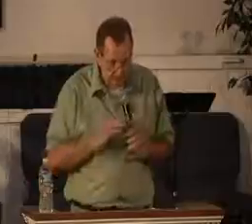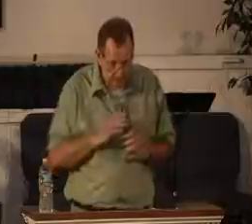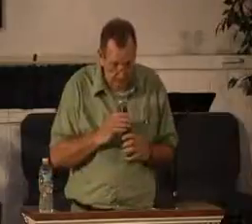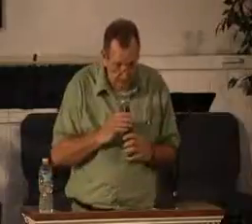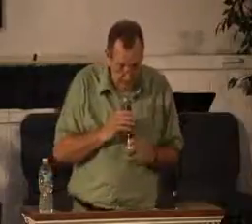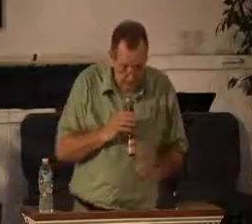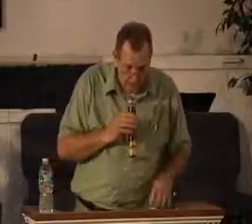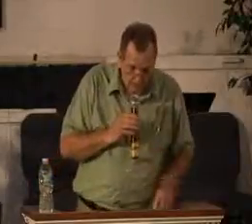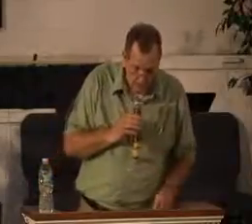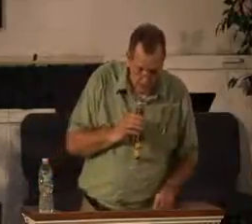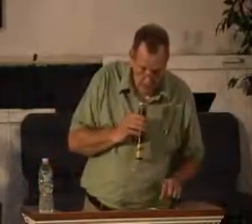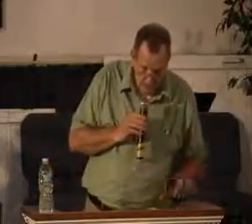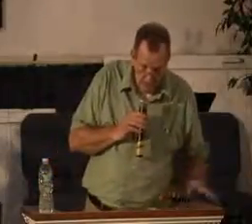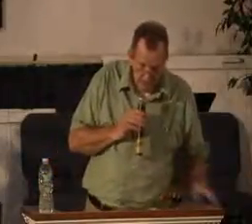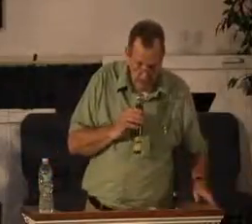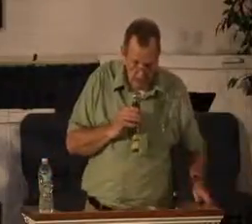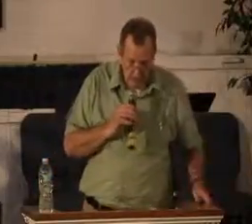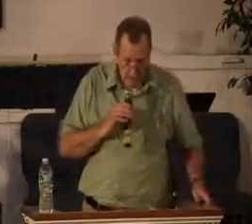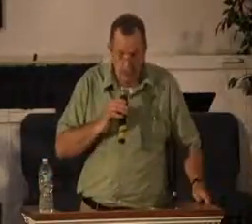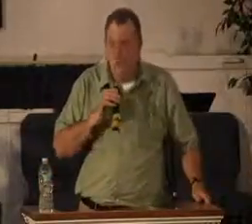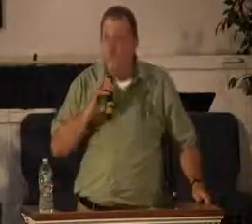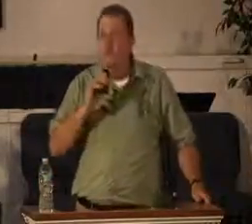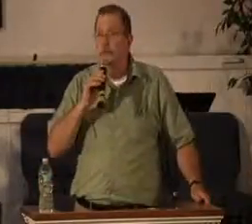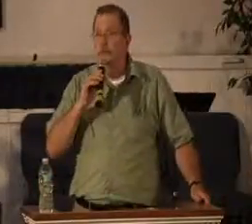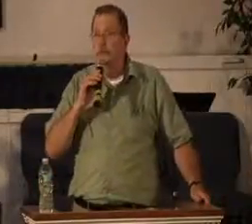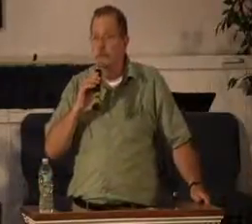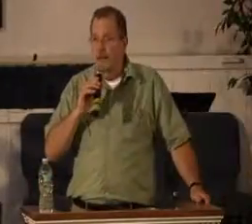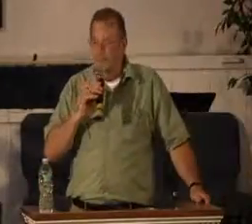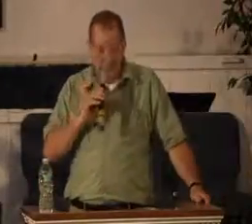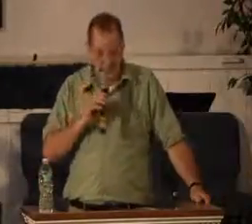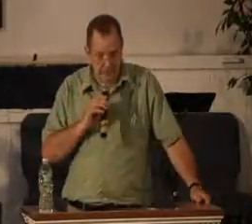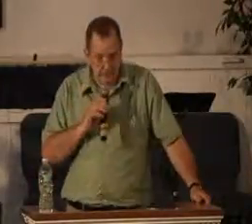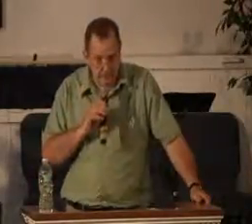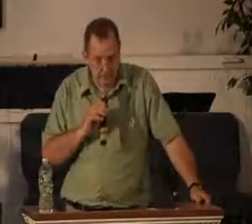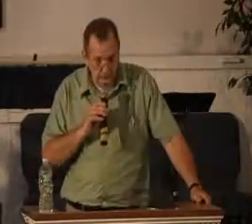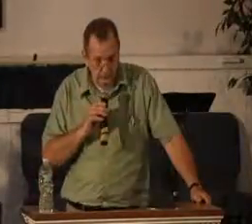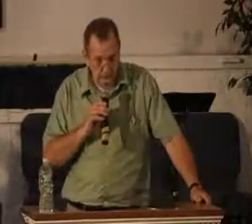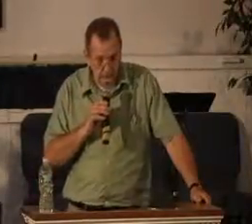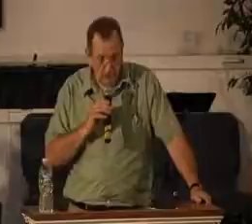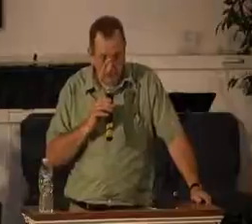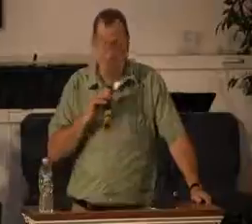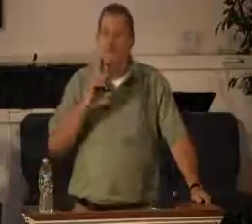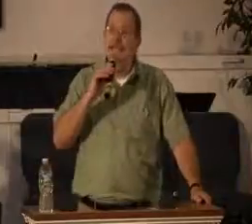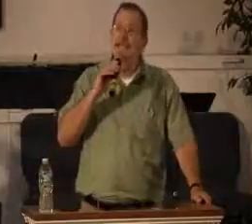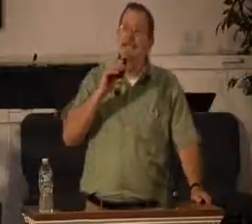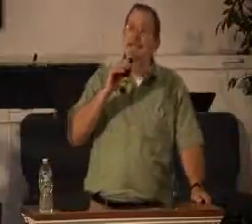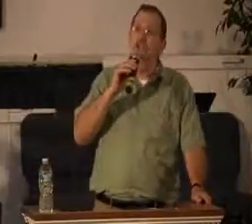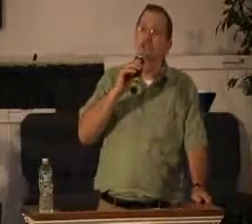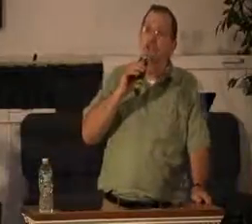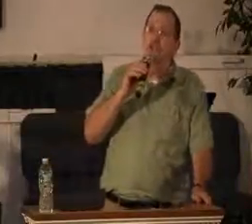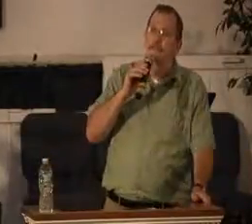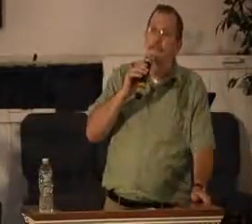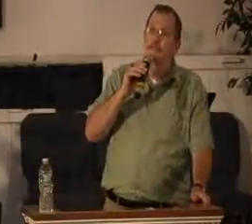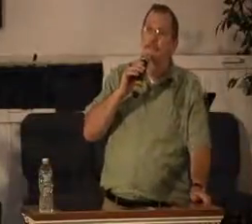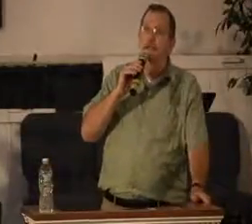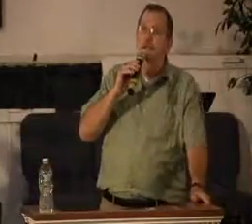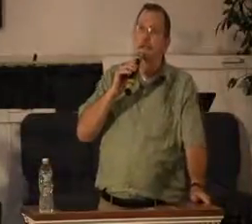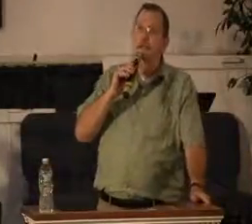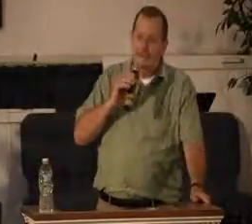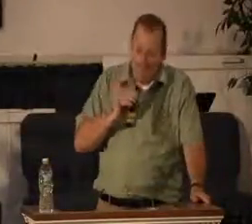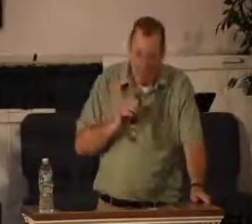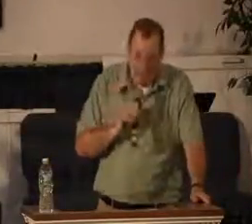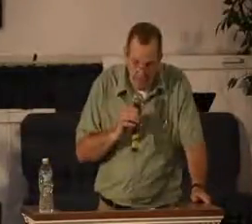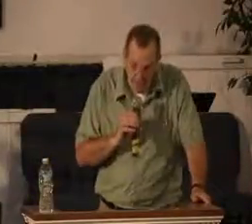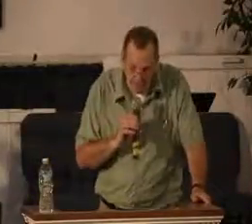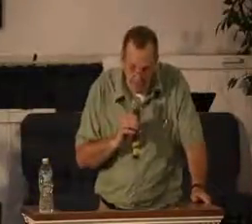with. You cannot quit. You cannot back down. You cannot shut up.